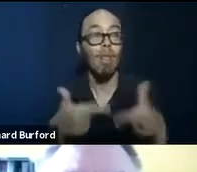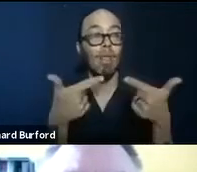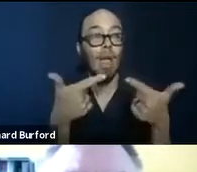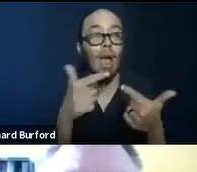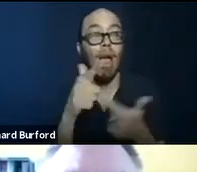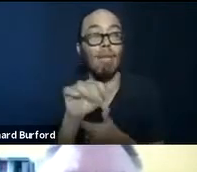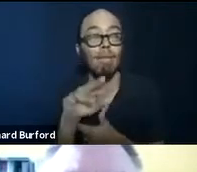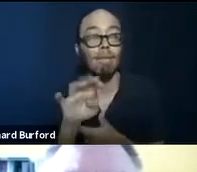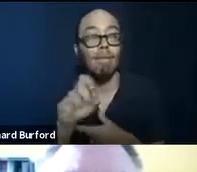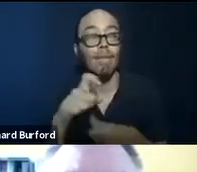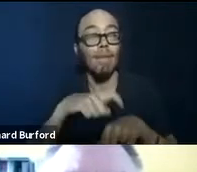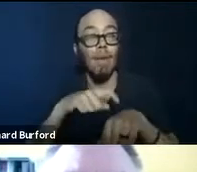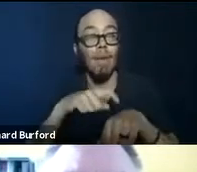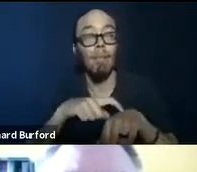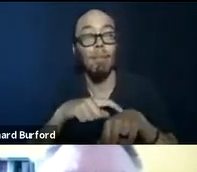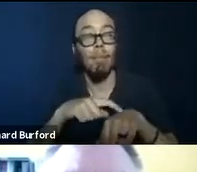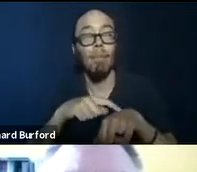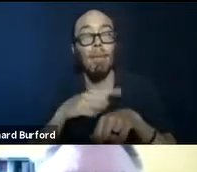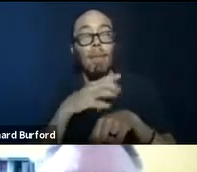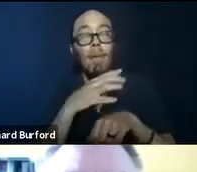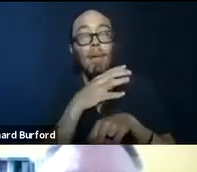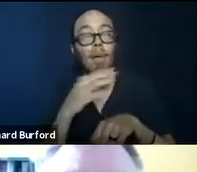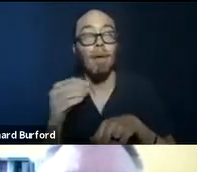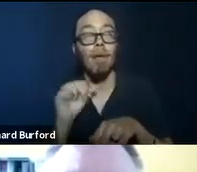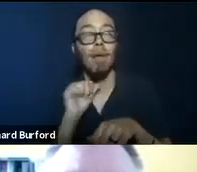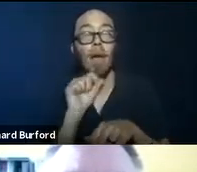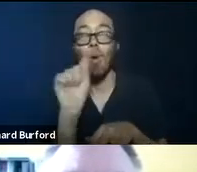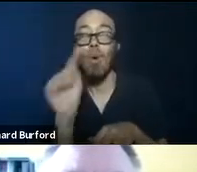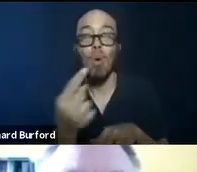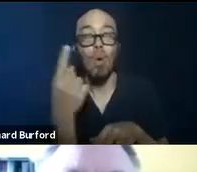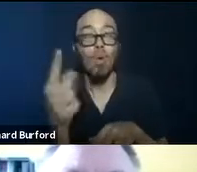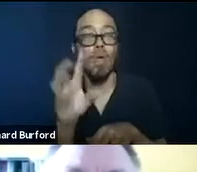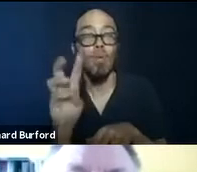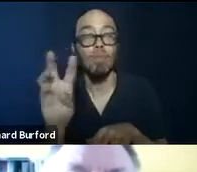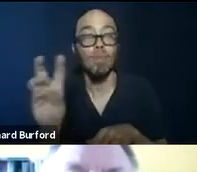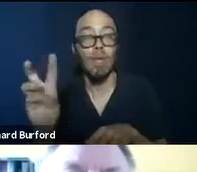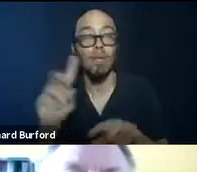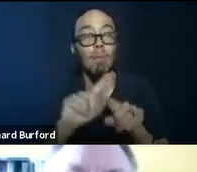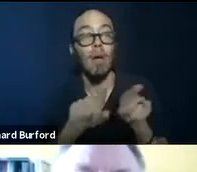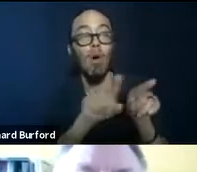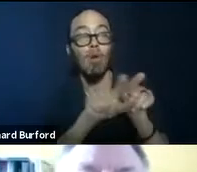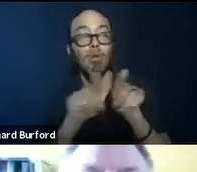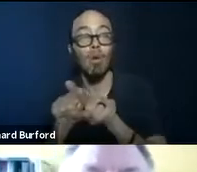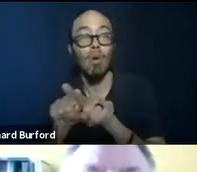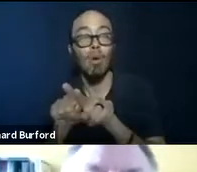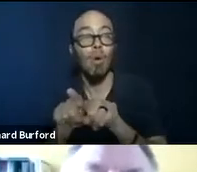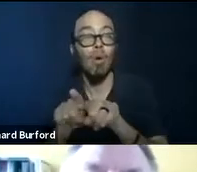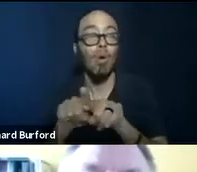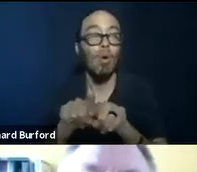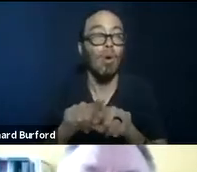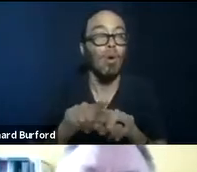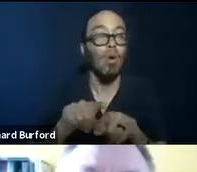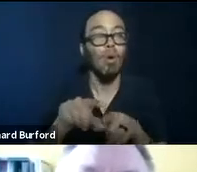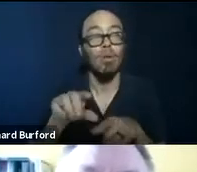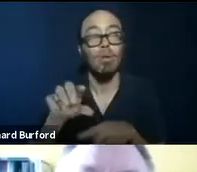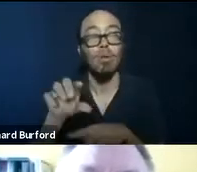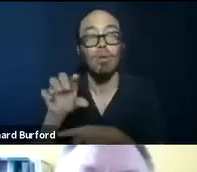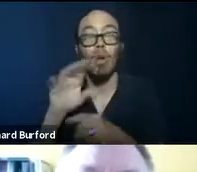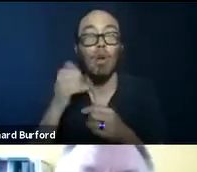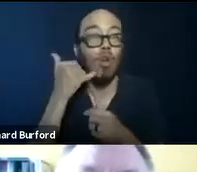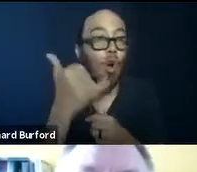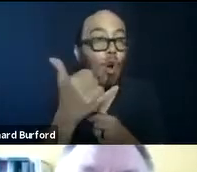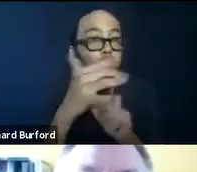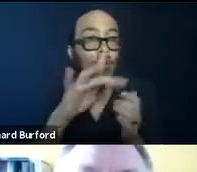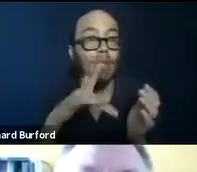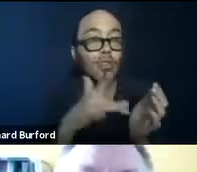centers that are not only websites, also website, call centers,